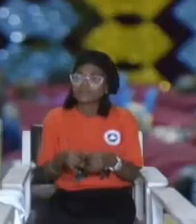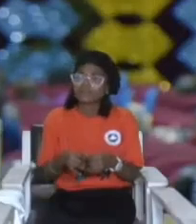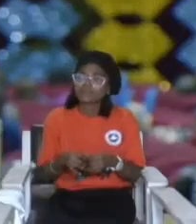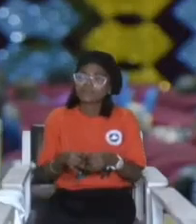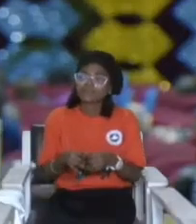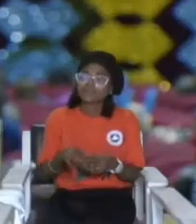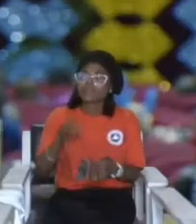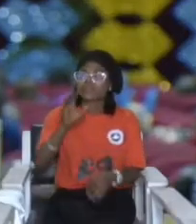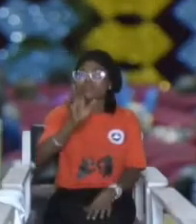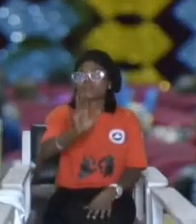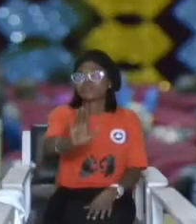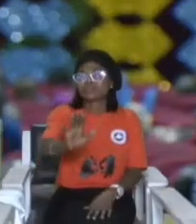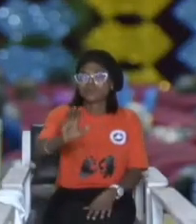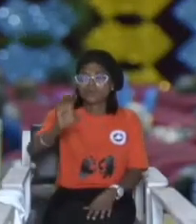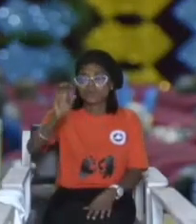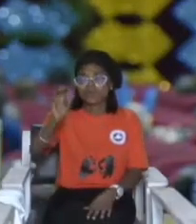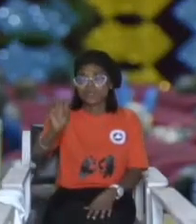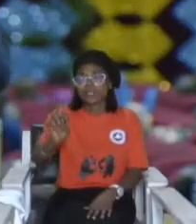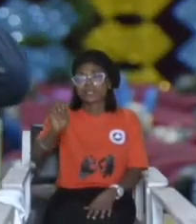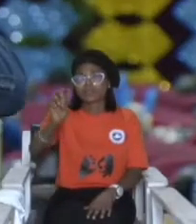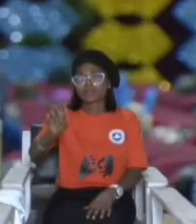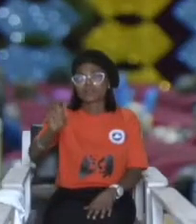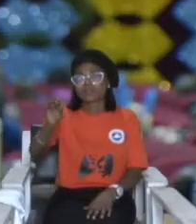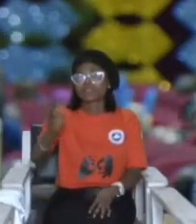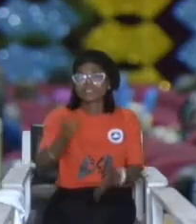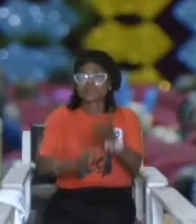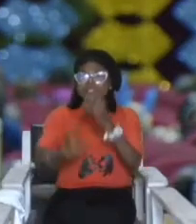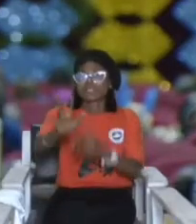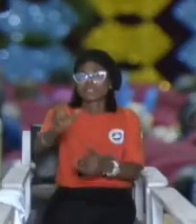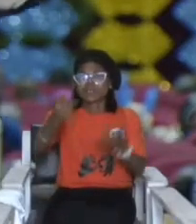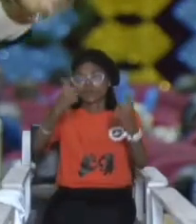Your Exodus chapter 3 coming tonight.